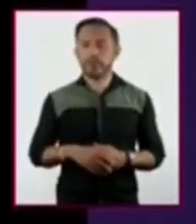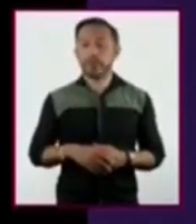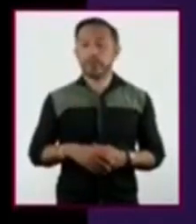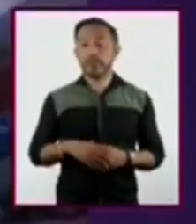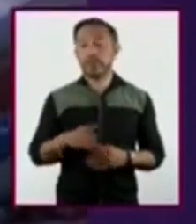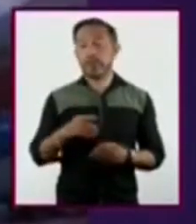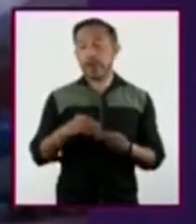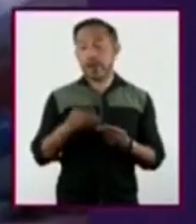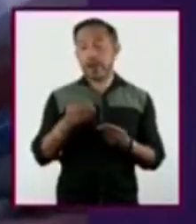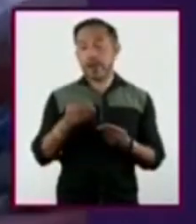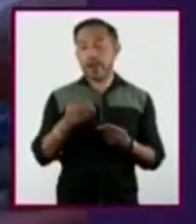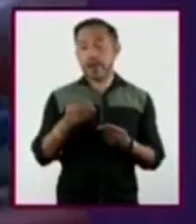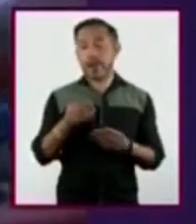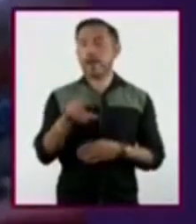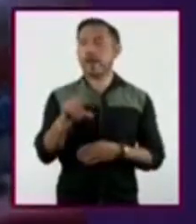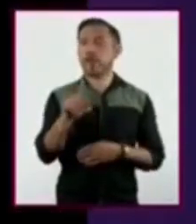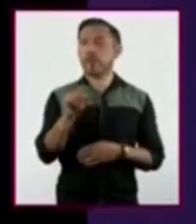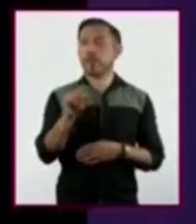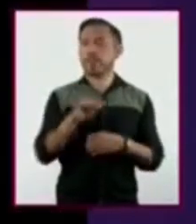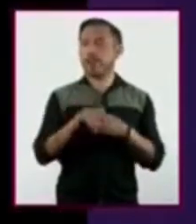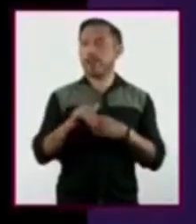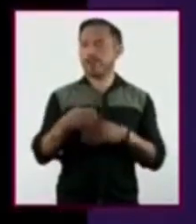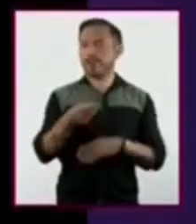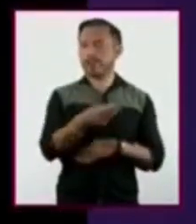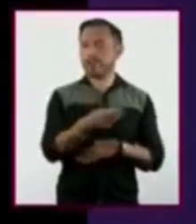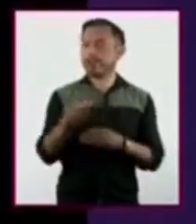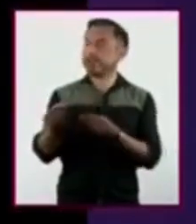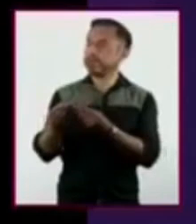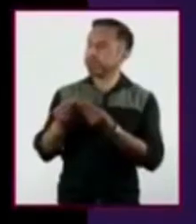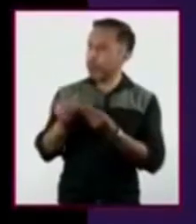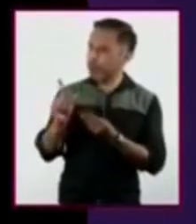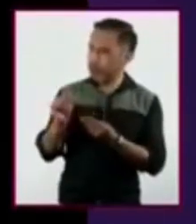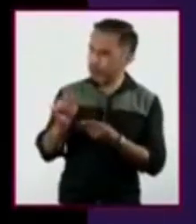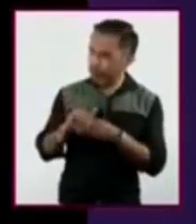Here's $20. $20.